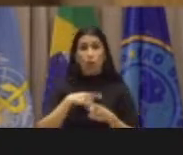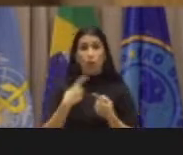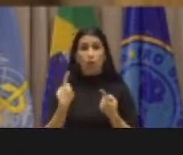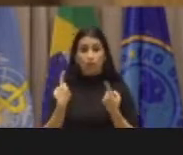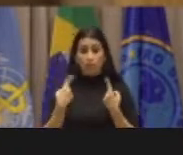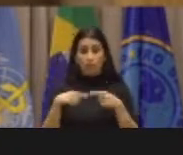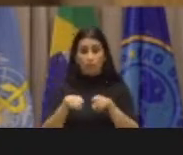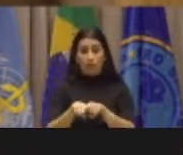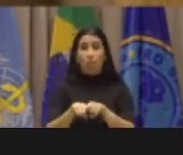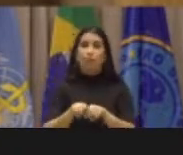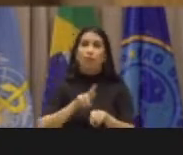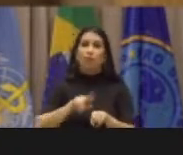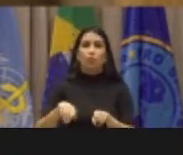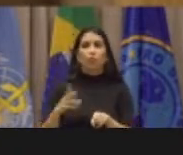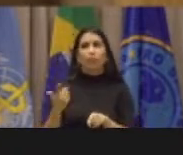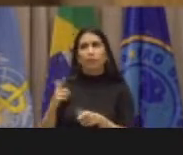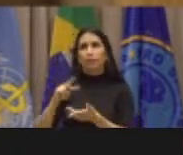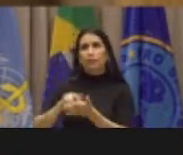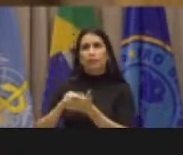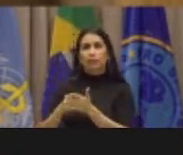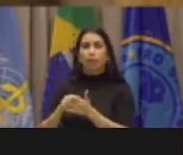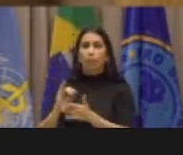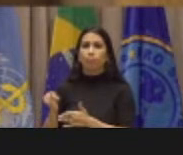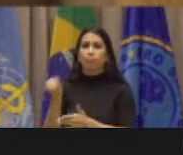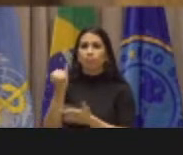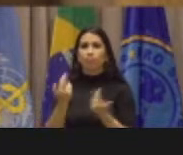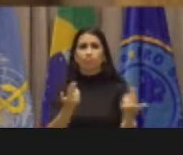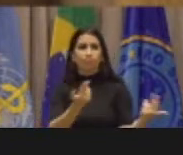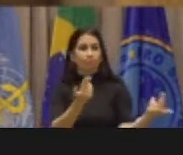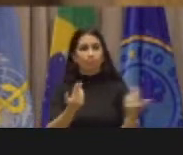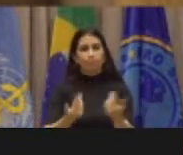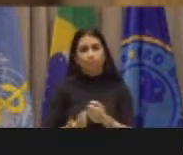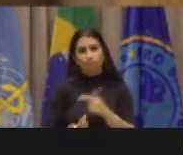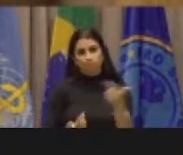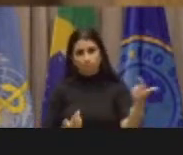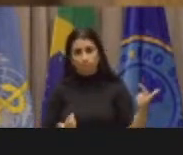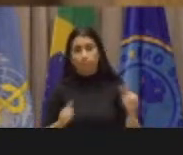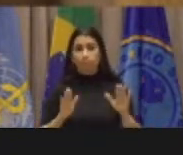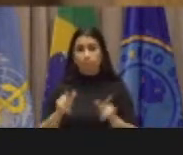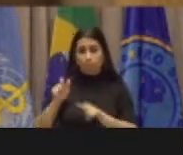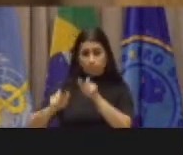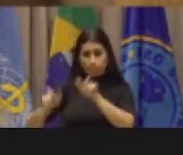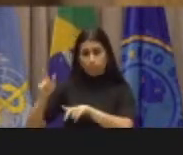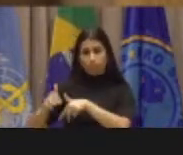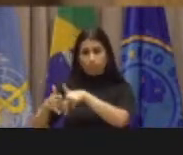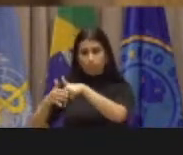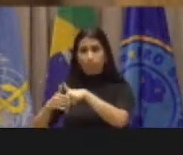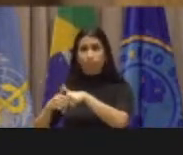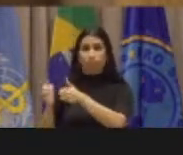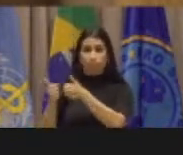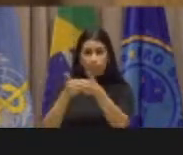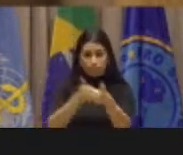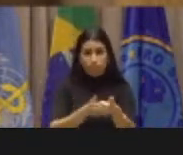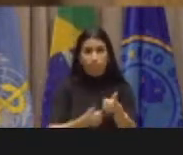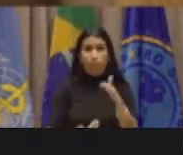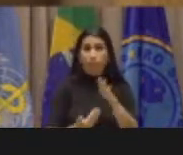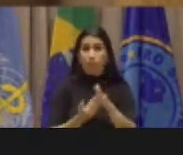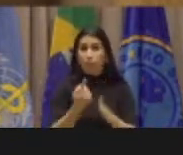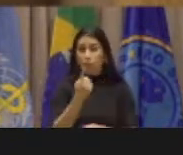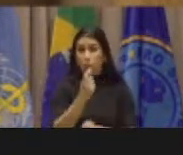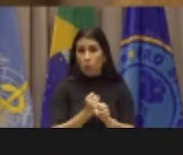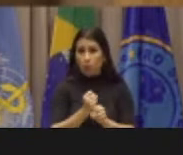much significant as others, though, but these patients were followed. They were